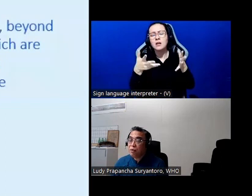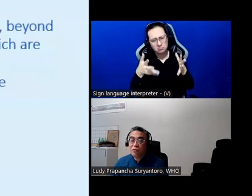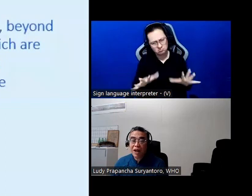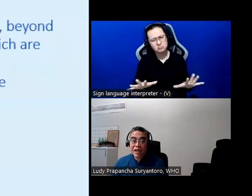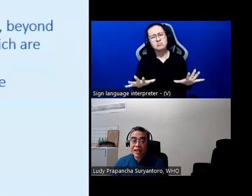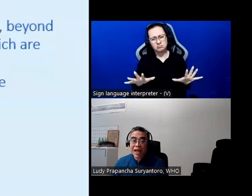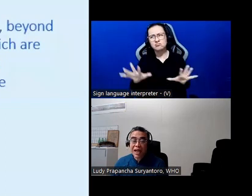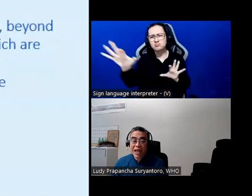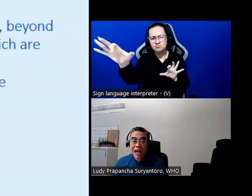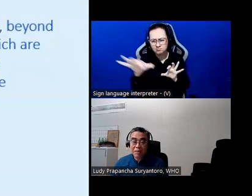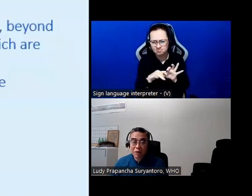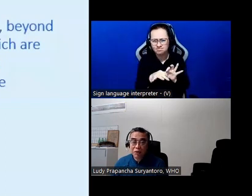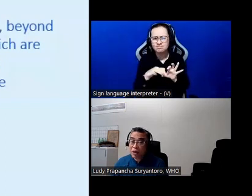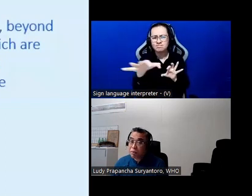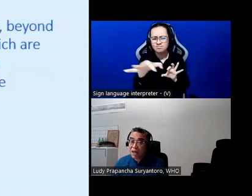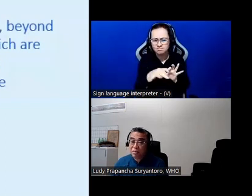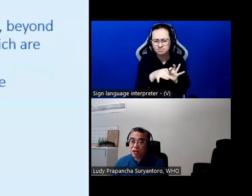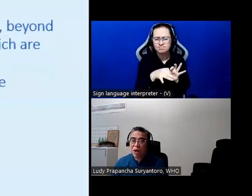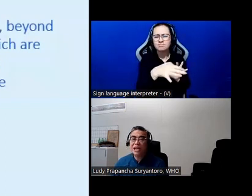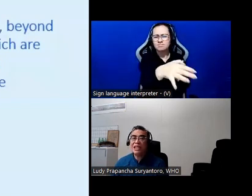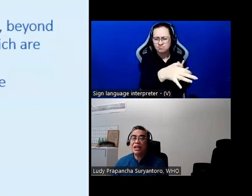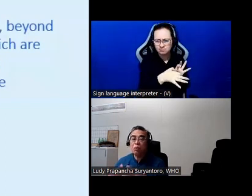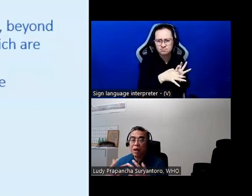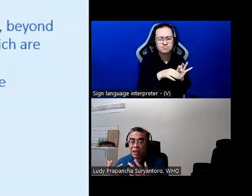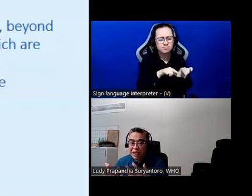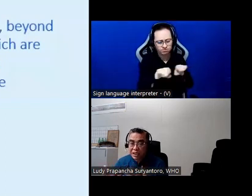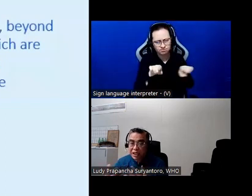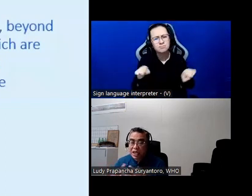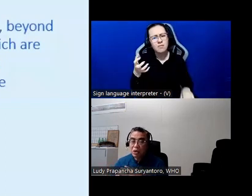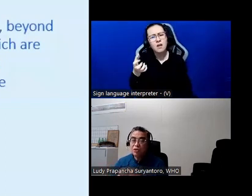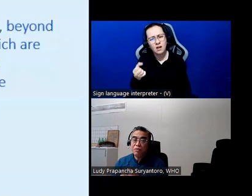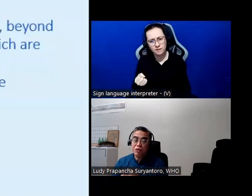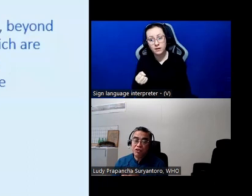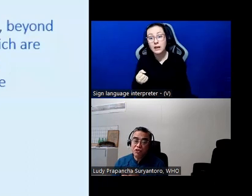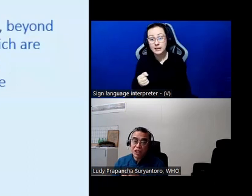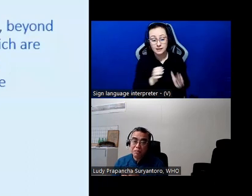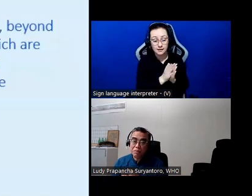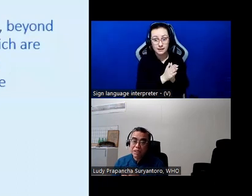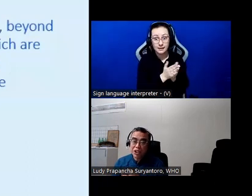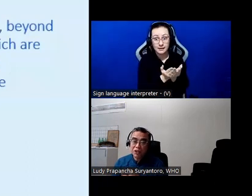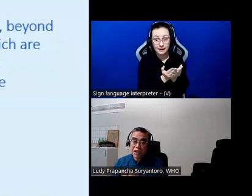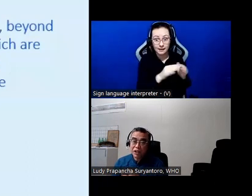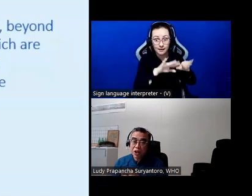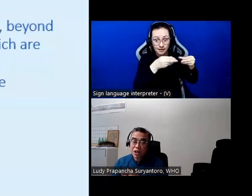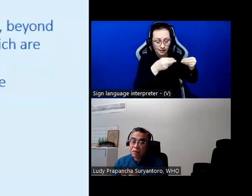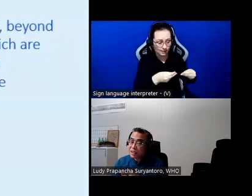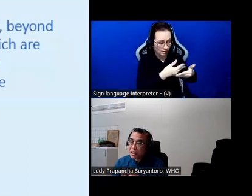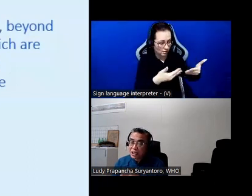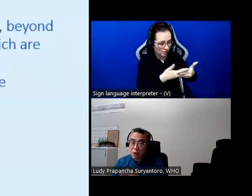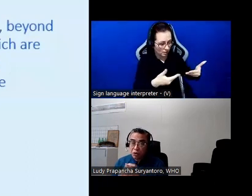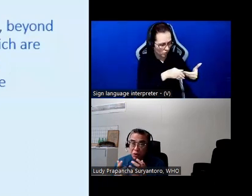have provided a handbook for the parliament to understand what they can contribute to the implementation of